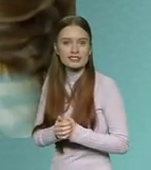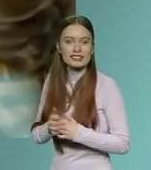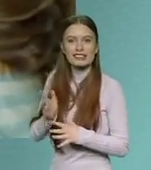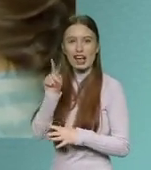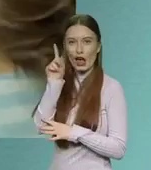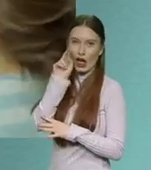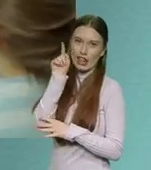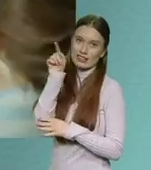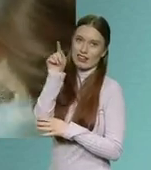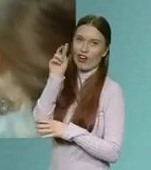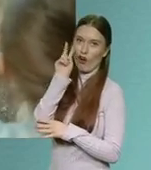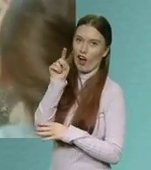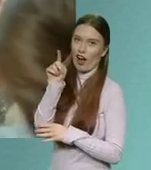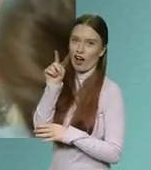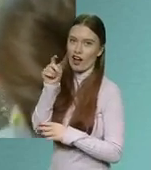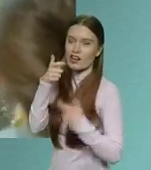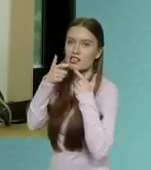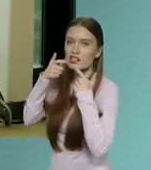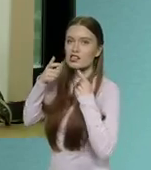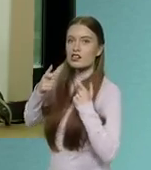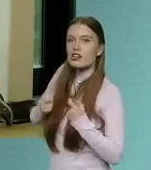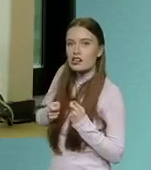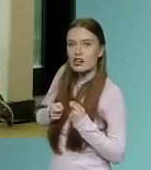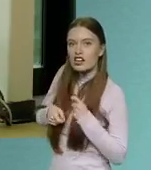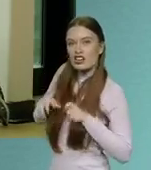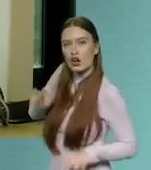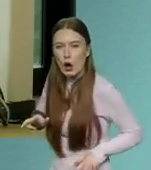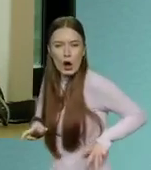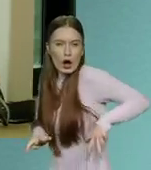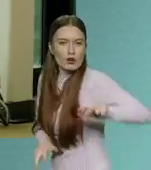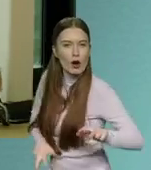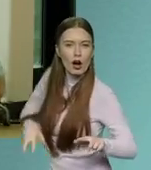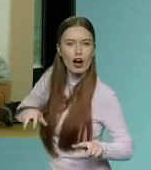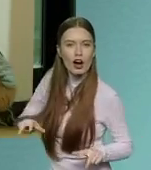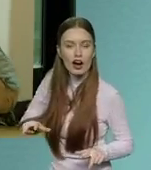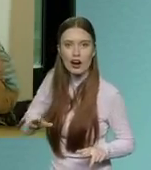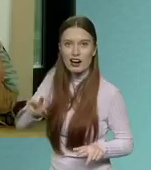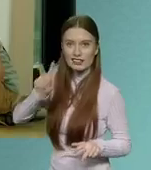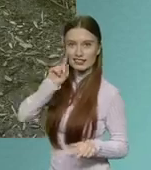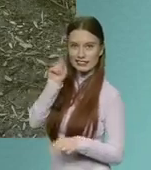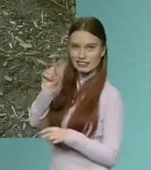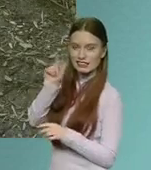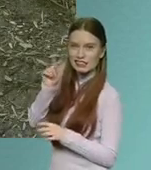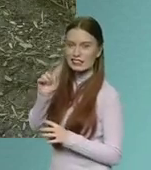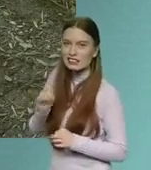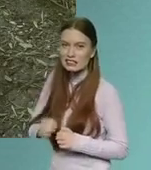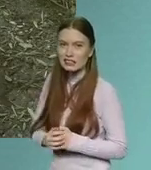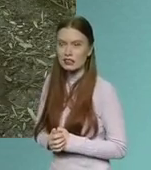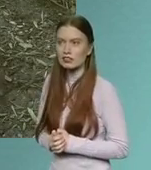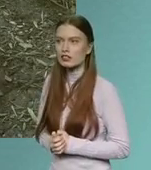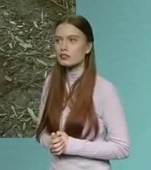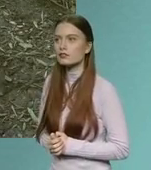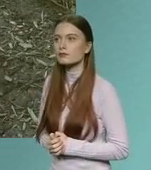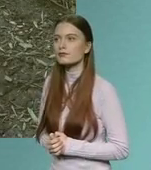Behind you. Big teeth. Chomp, chomp. You. The Microraptor spots